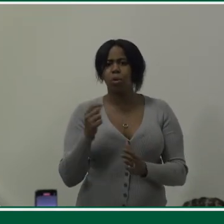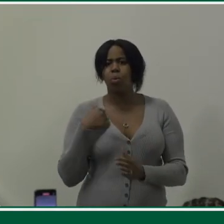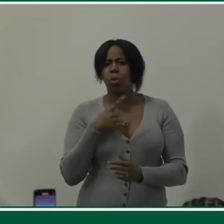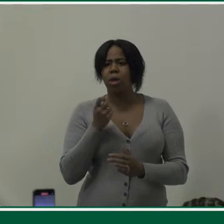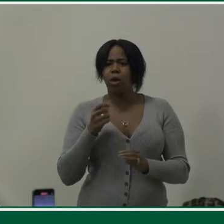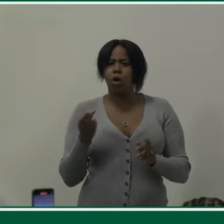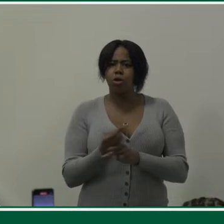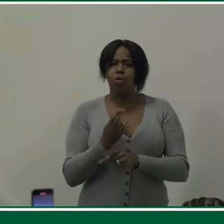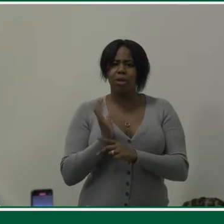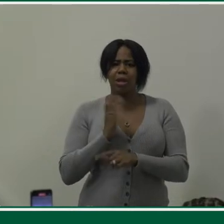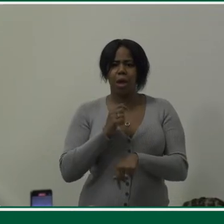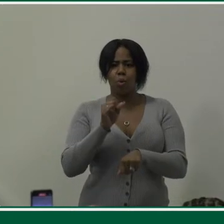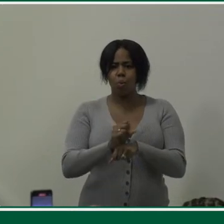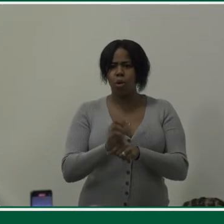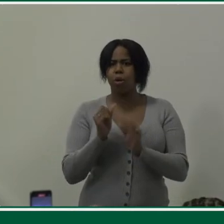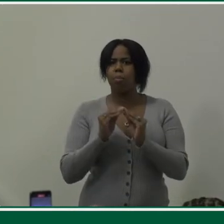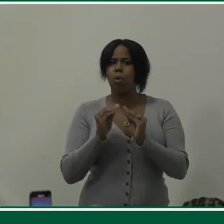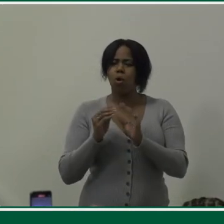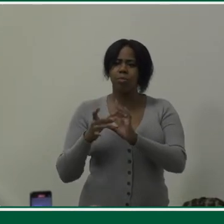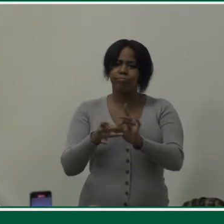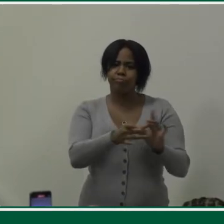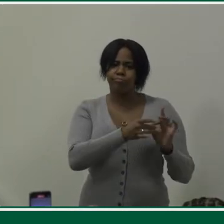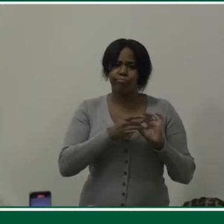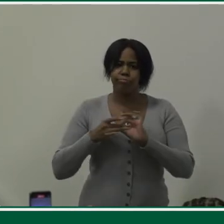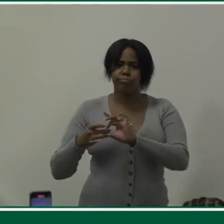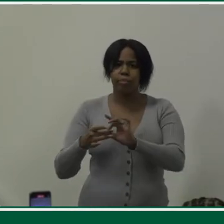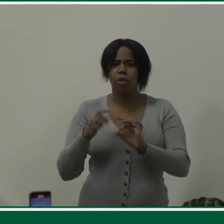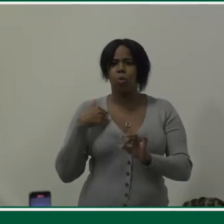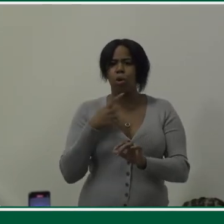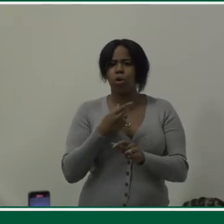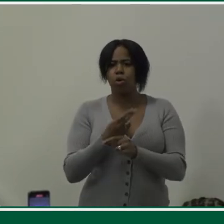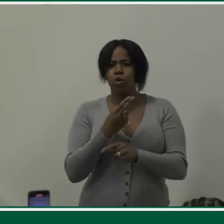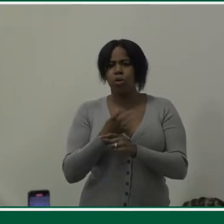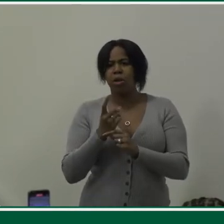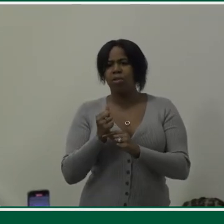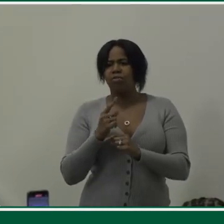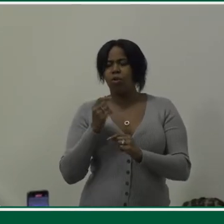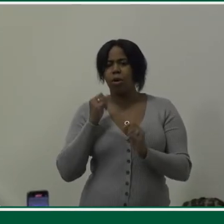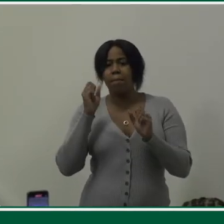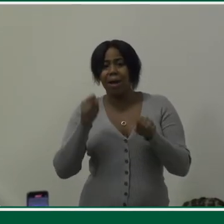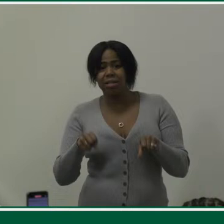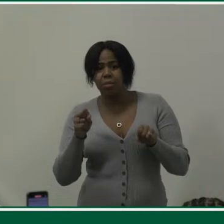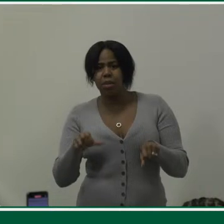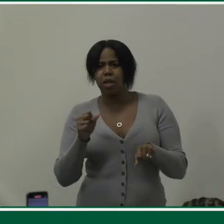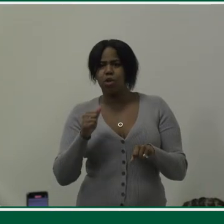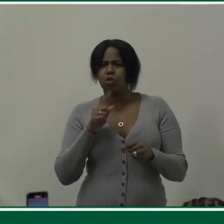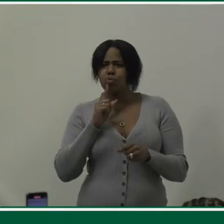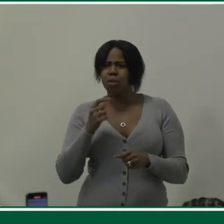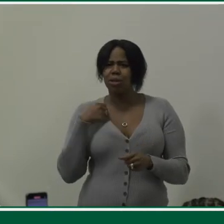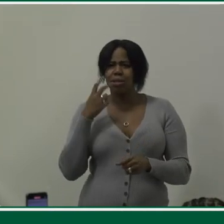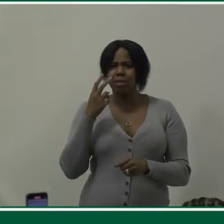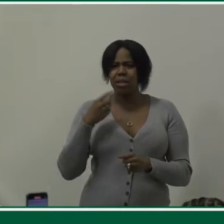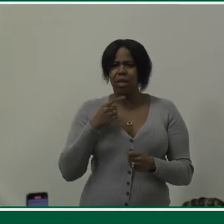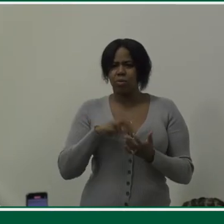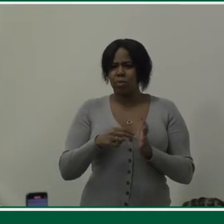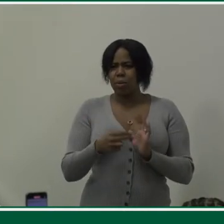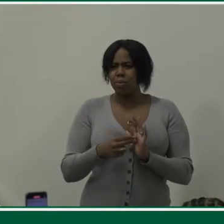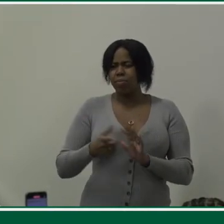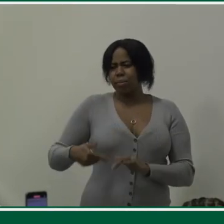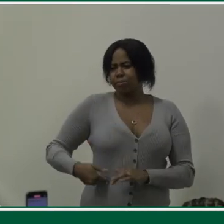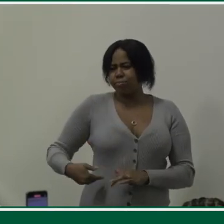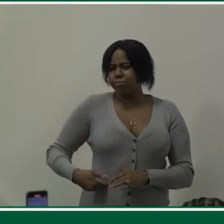more collectively. We envision a collective possibility to intersect organically, intentionally